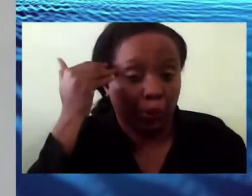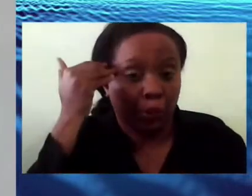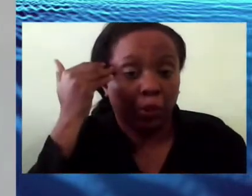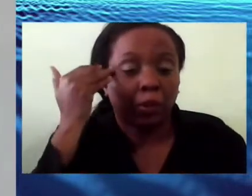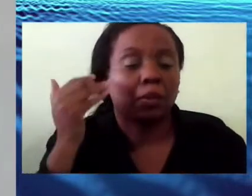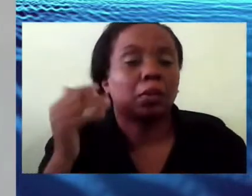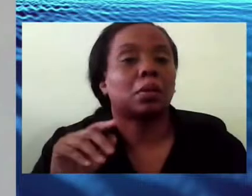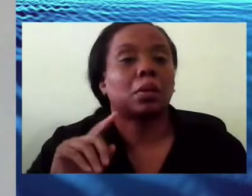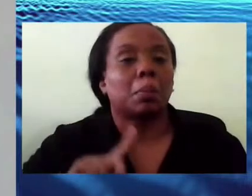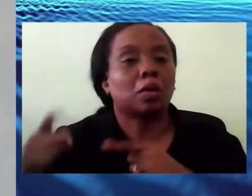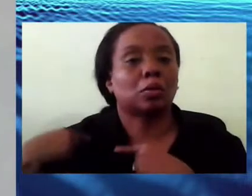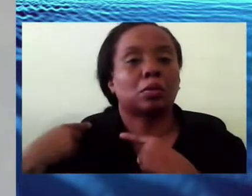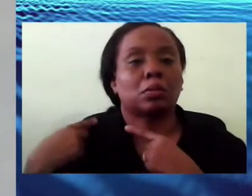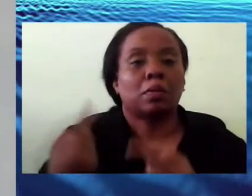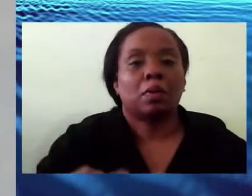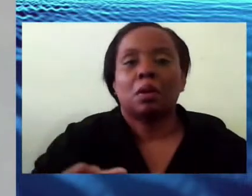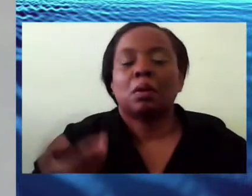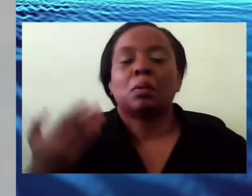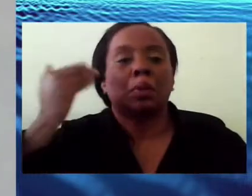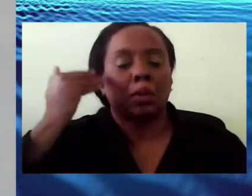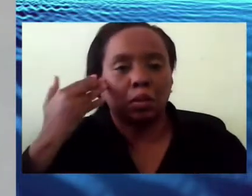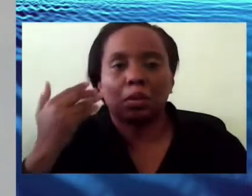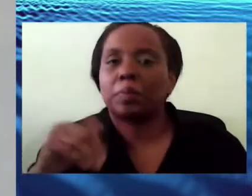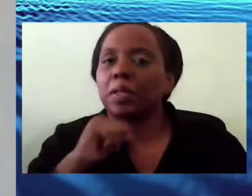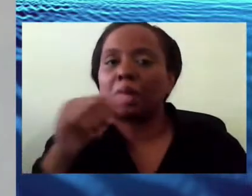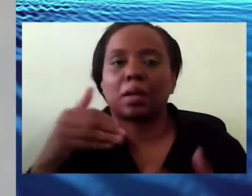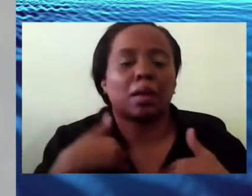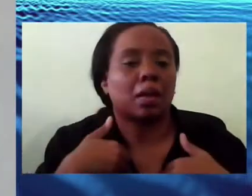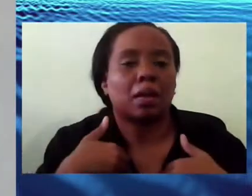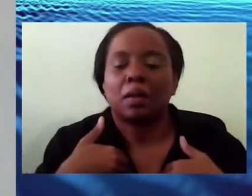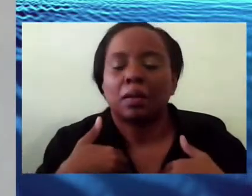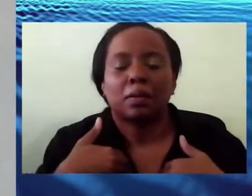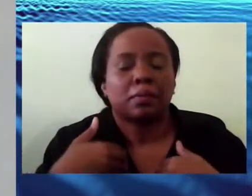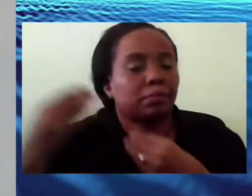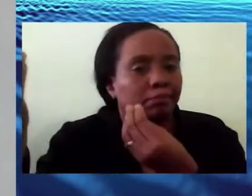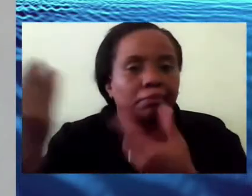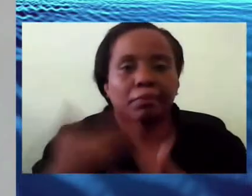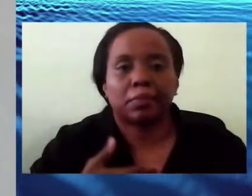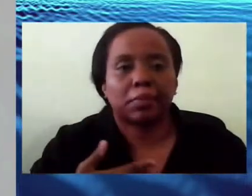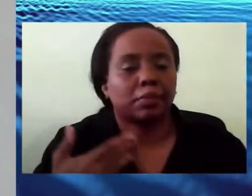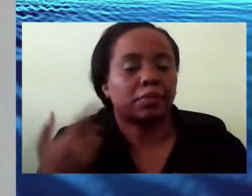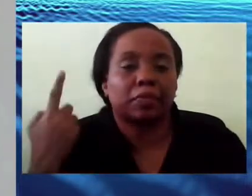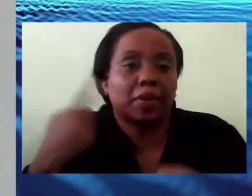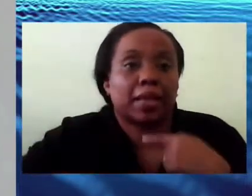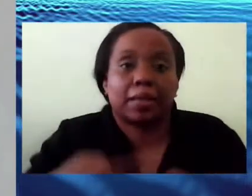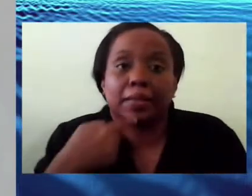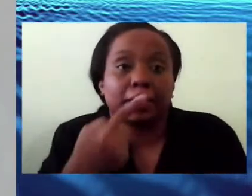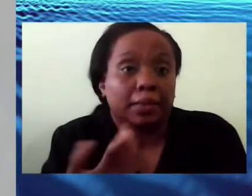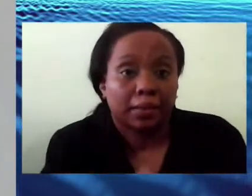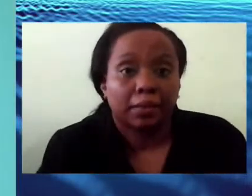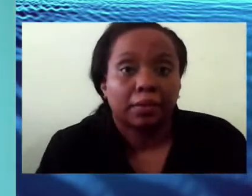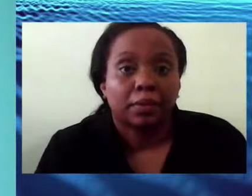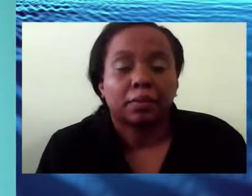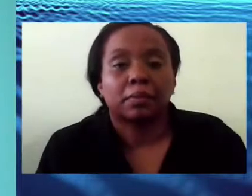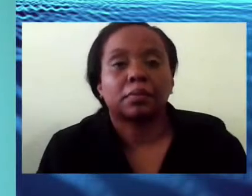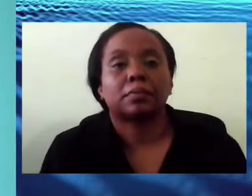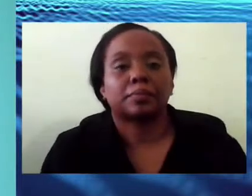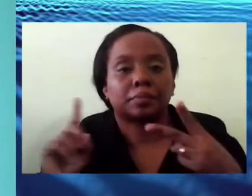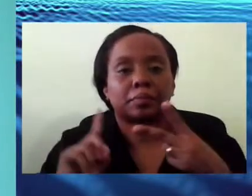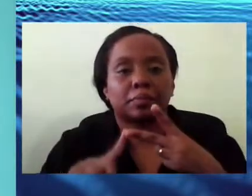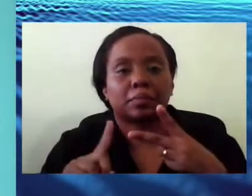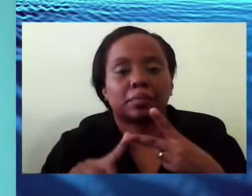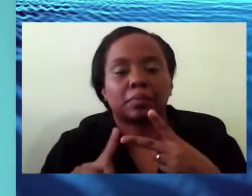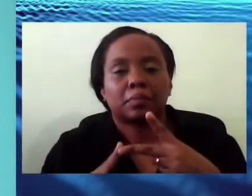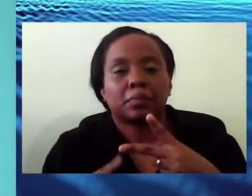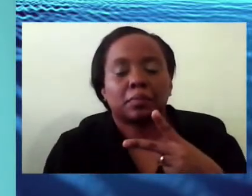are satisfied that we do not have all of the information, so it's difficult to make that determination at this stage. And my second question